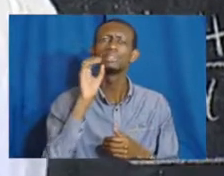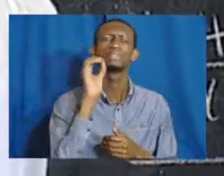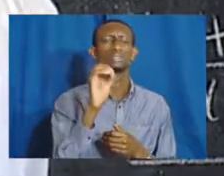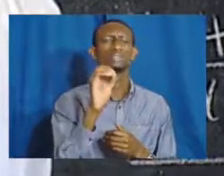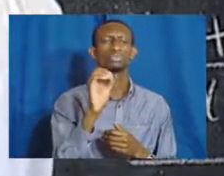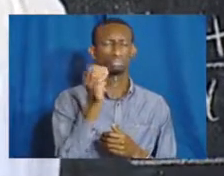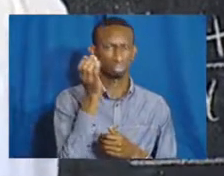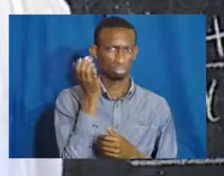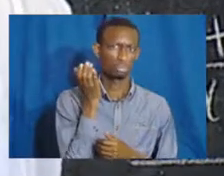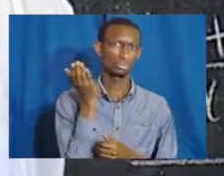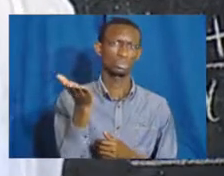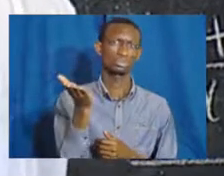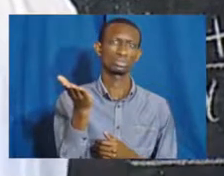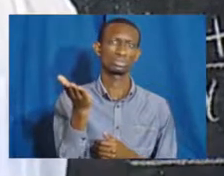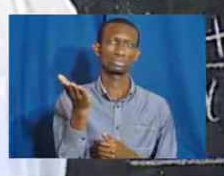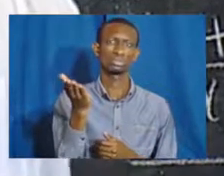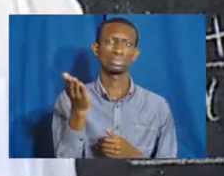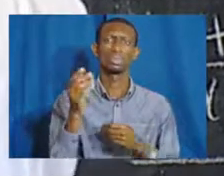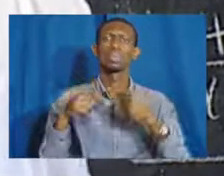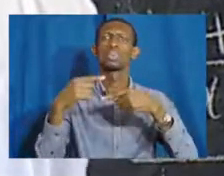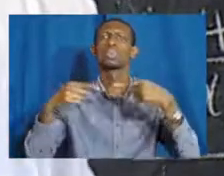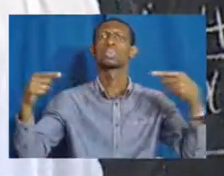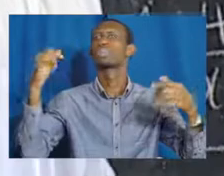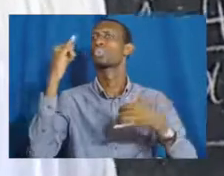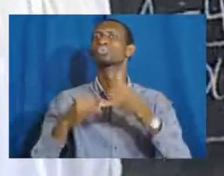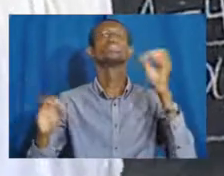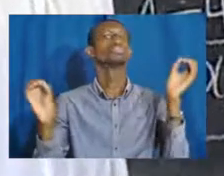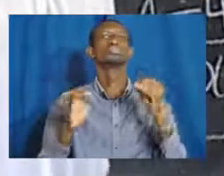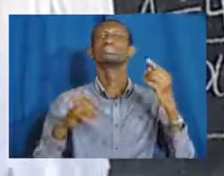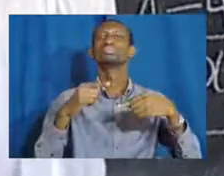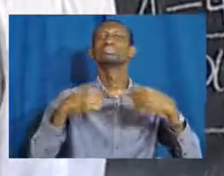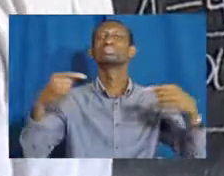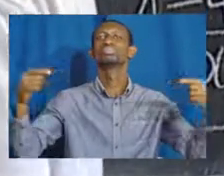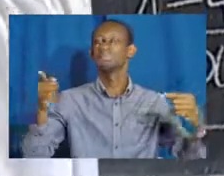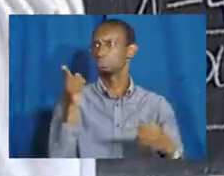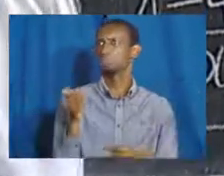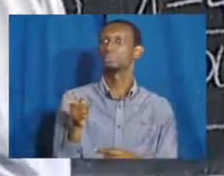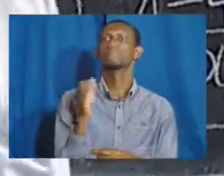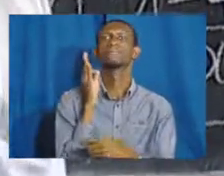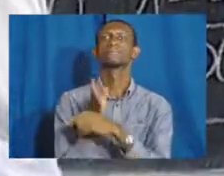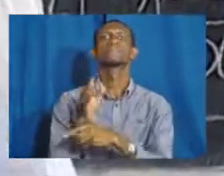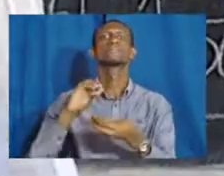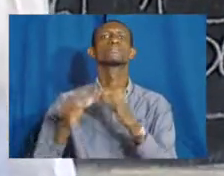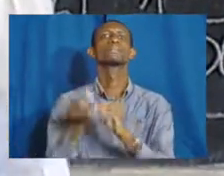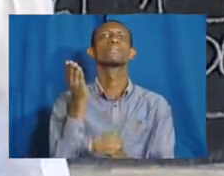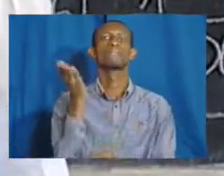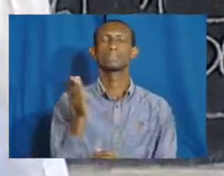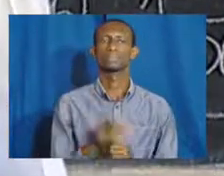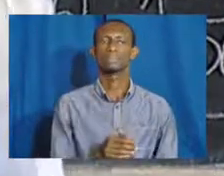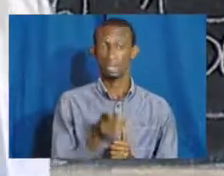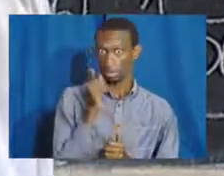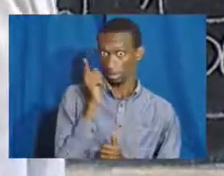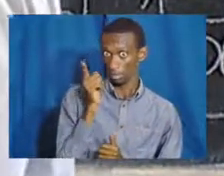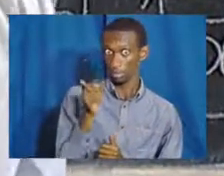and this is infinity. And this is not a real number, of course. So for this kind of